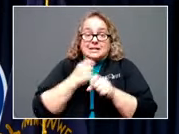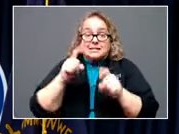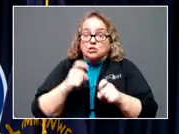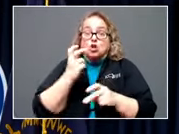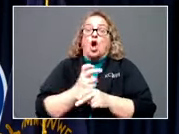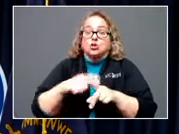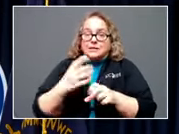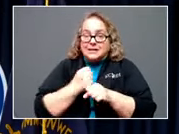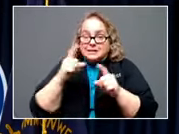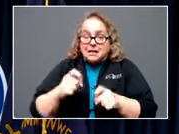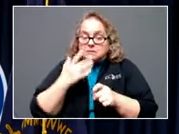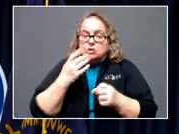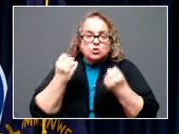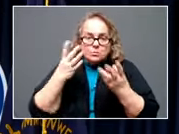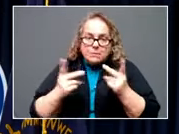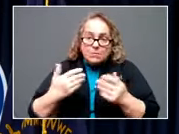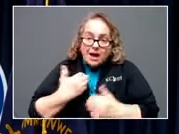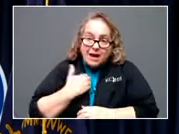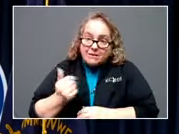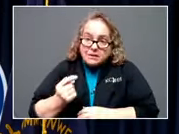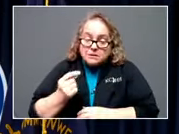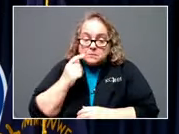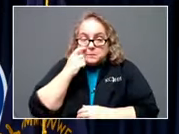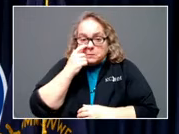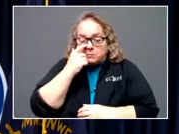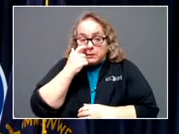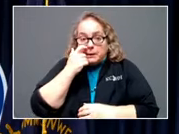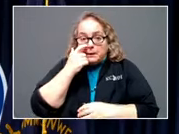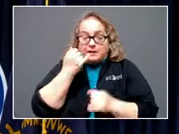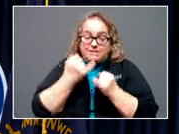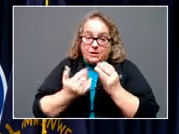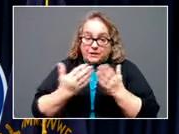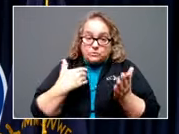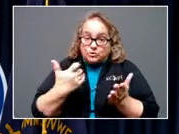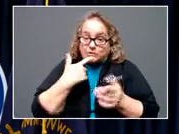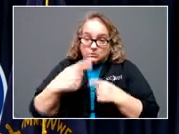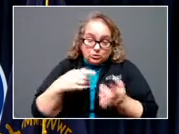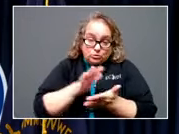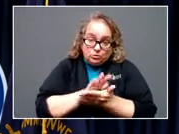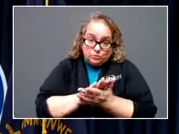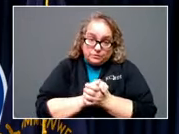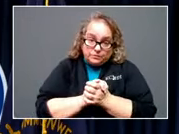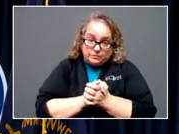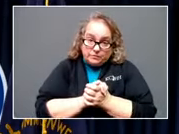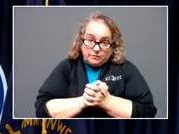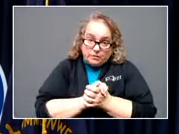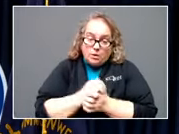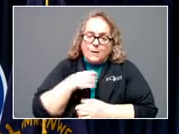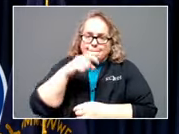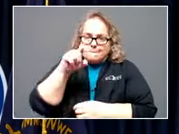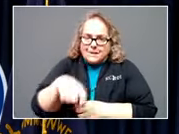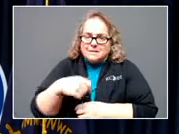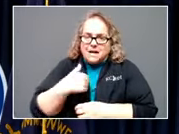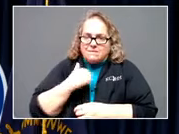have this disease. And then this leads to the final thing I forgot to say about the schools. We got to have our kids in school, folks. We